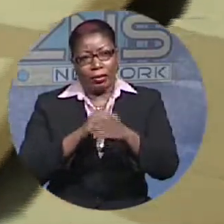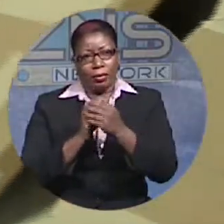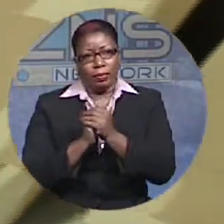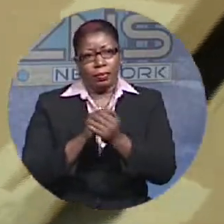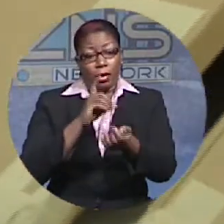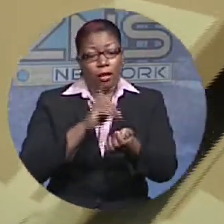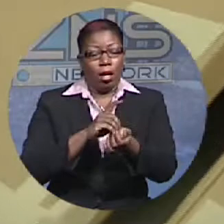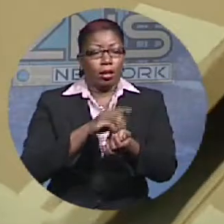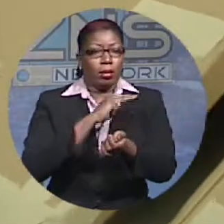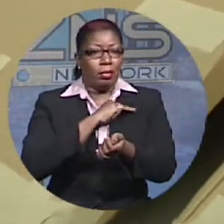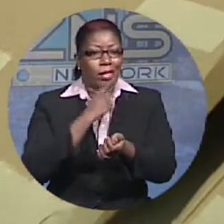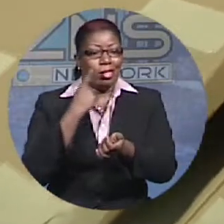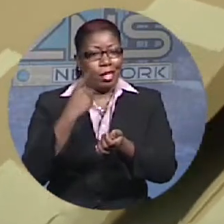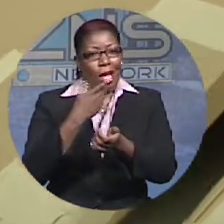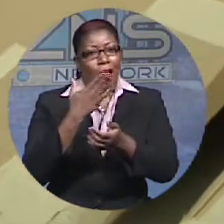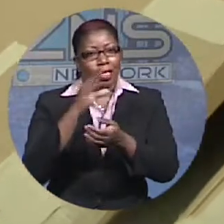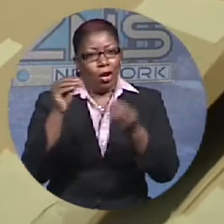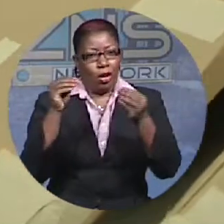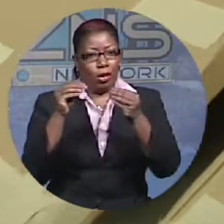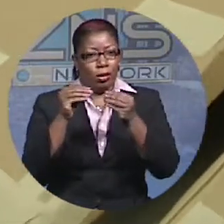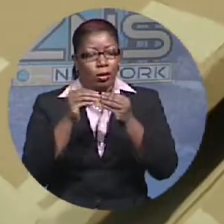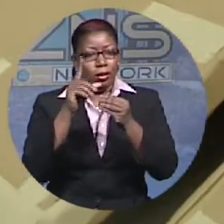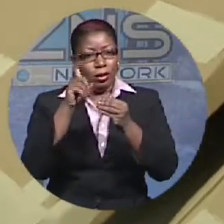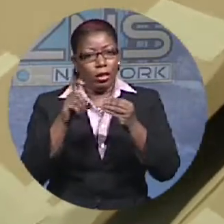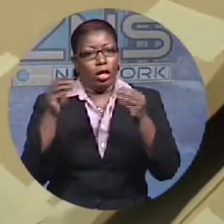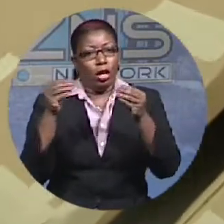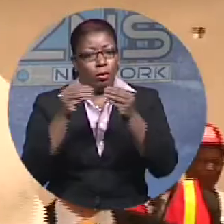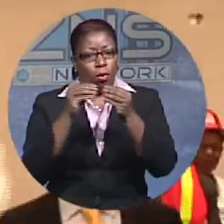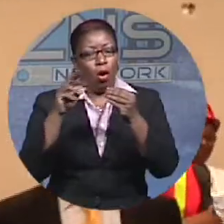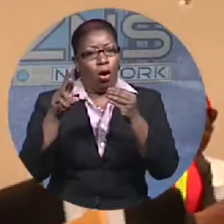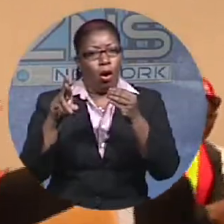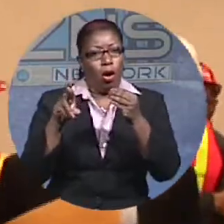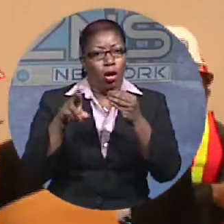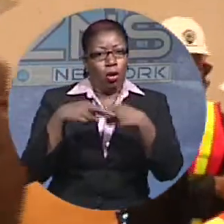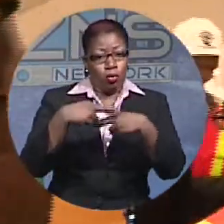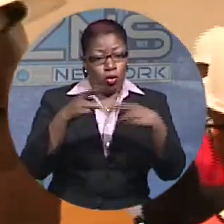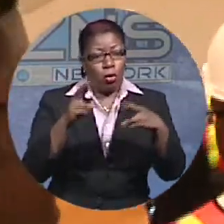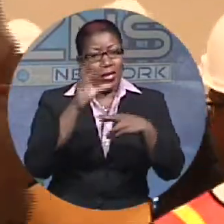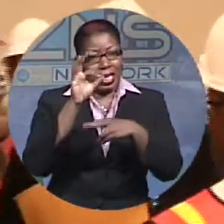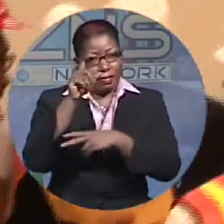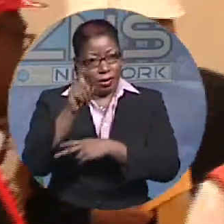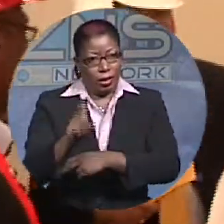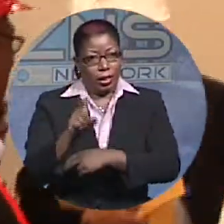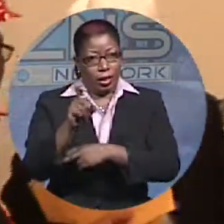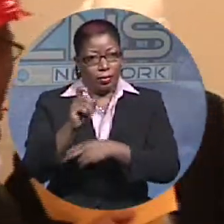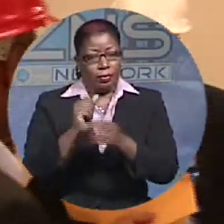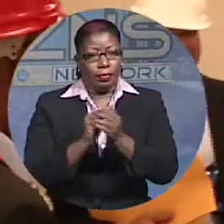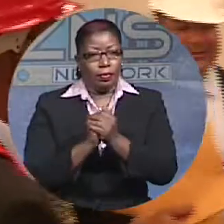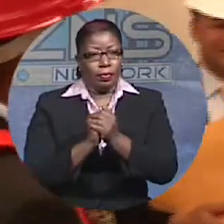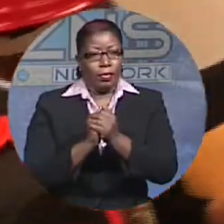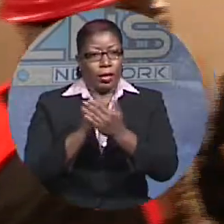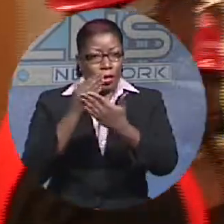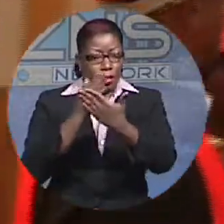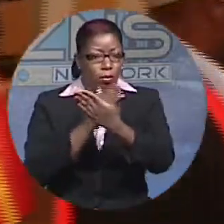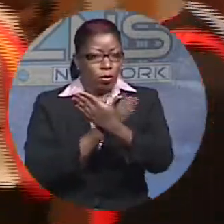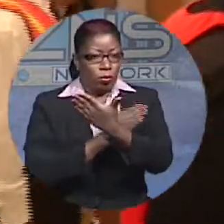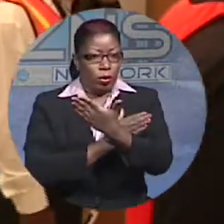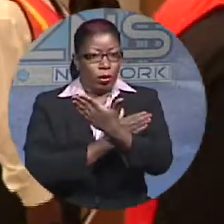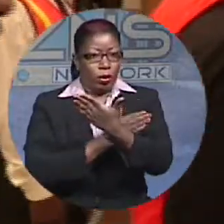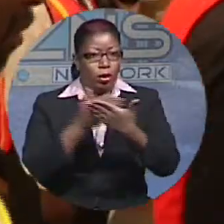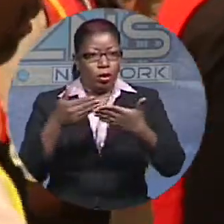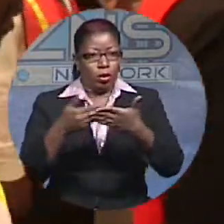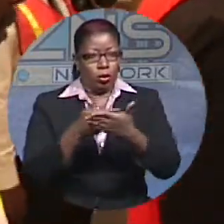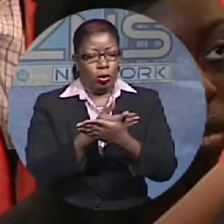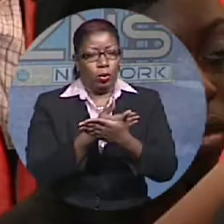says there is room for an additional 9 beds if the need arises. However, he adds that the new facility definitely offers the latest and